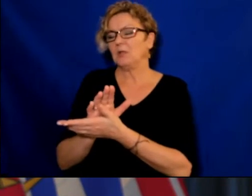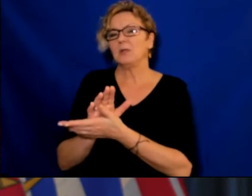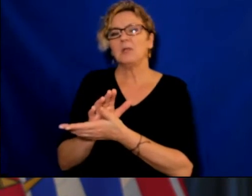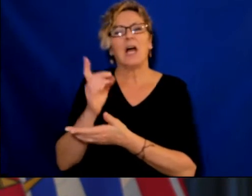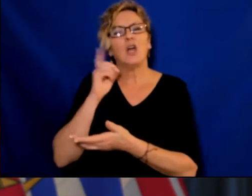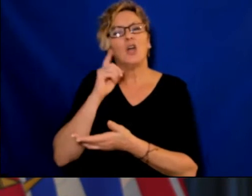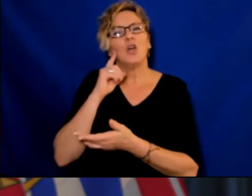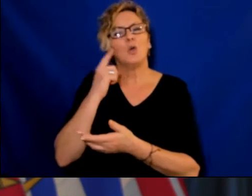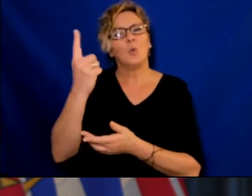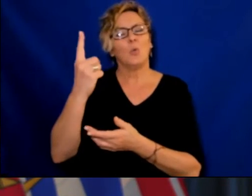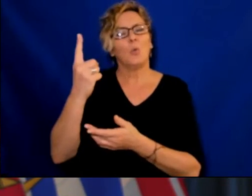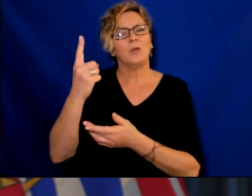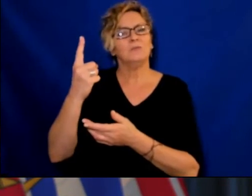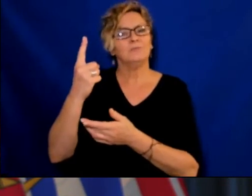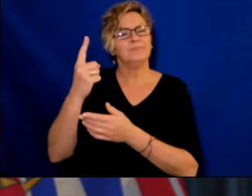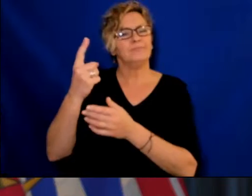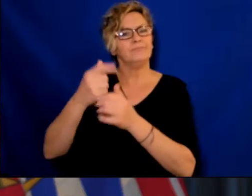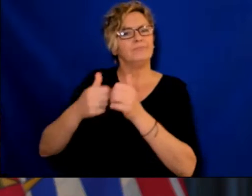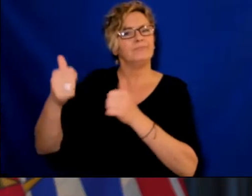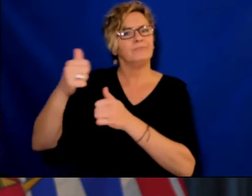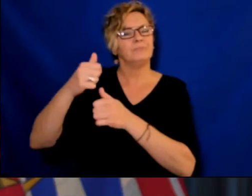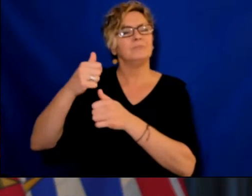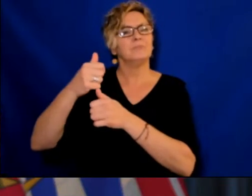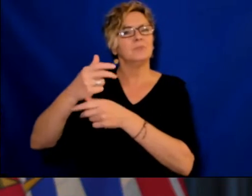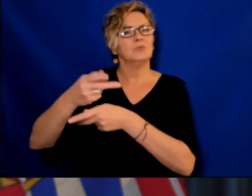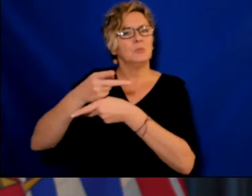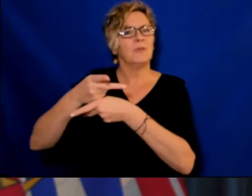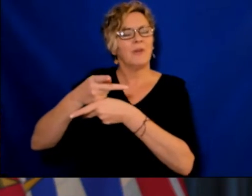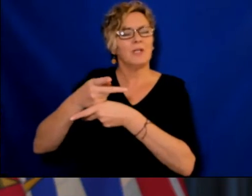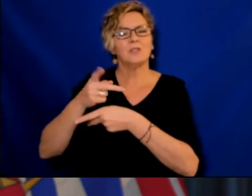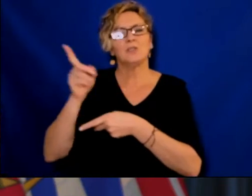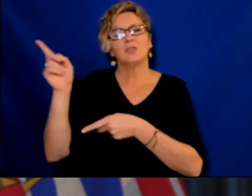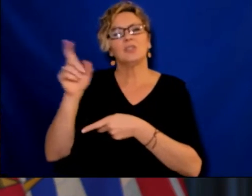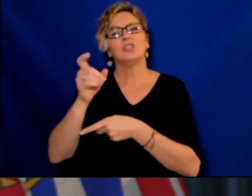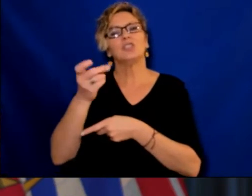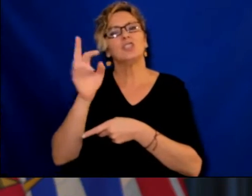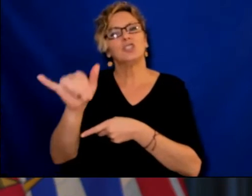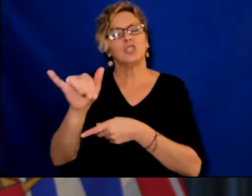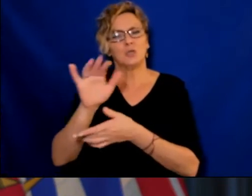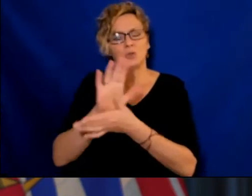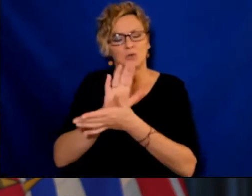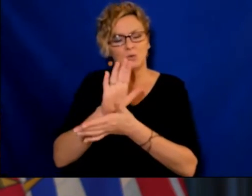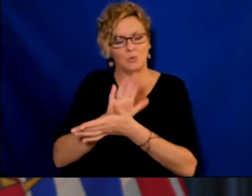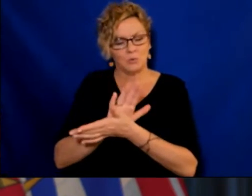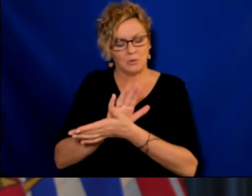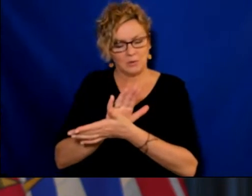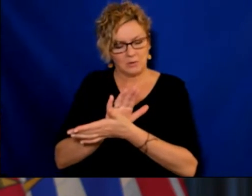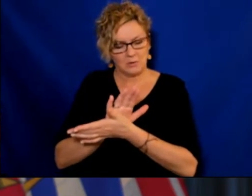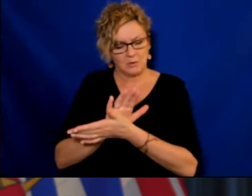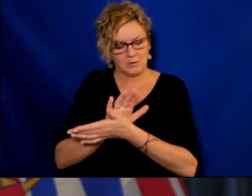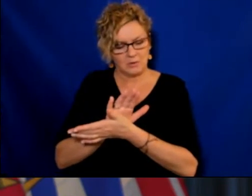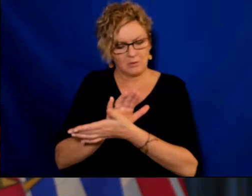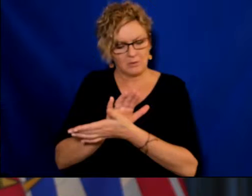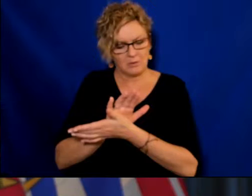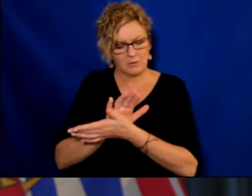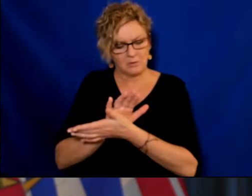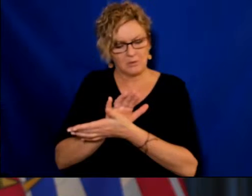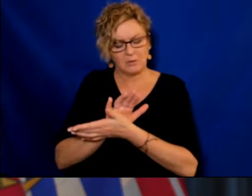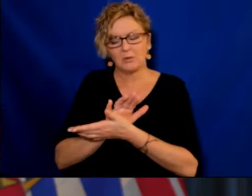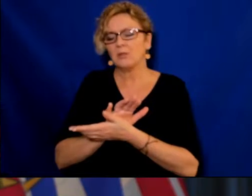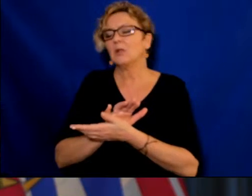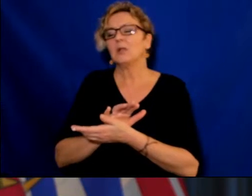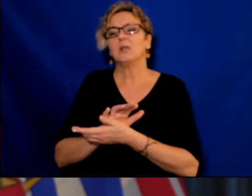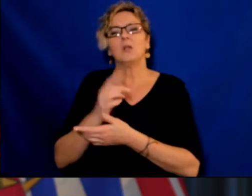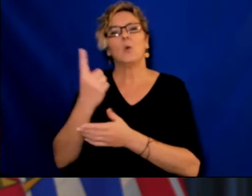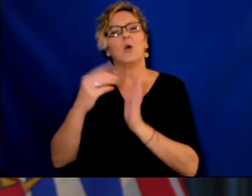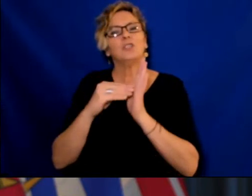school in Surrey who says that she was told, a student in grade six told her that she only had to isolate for 1 week